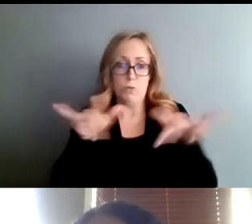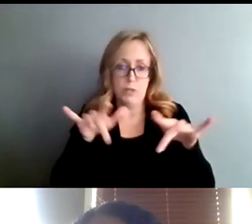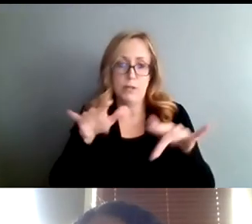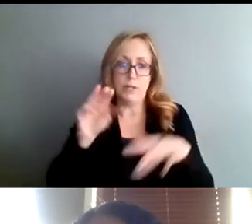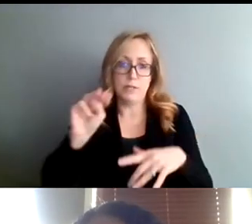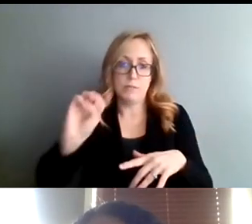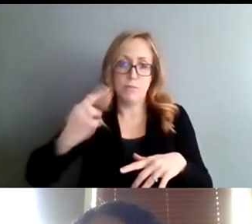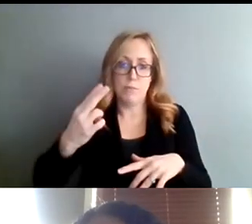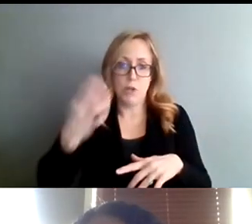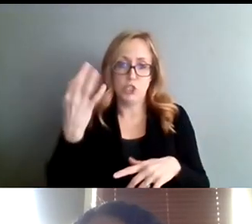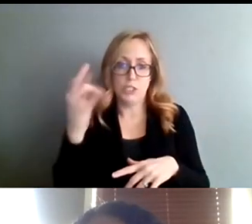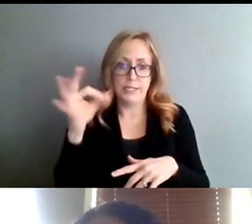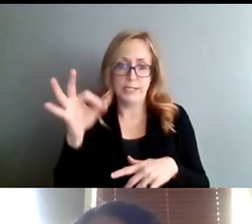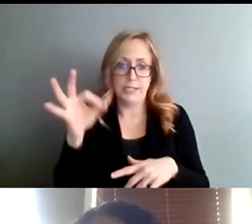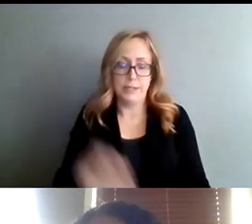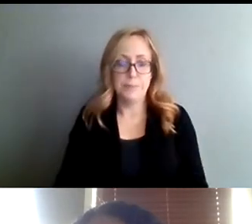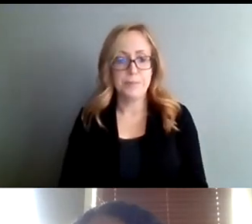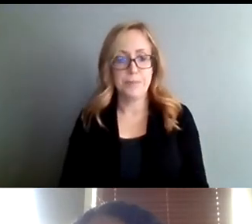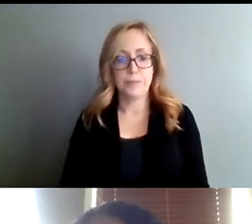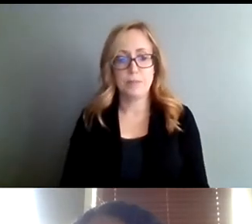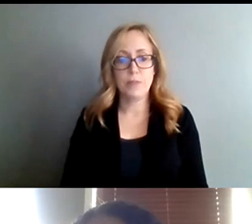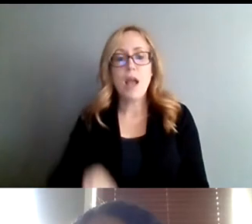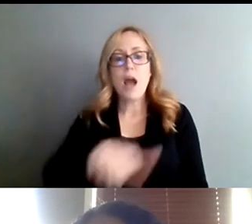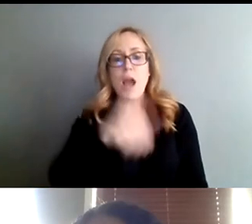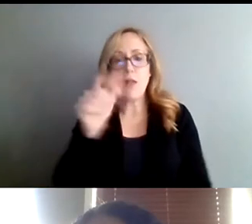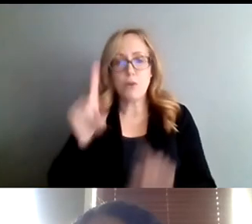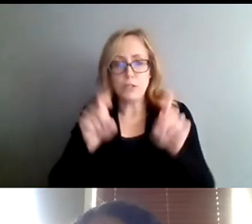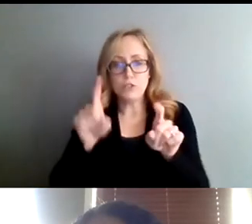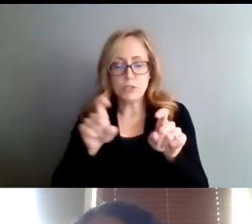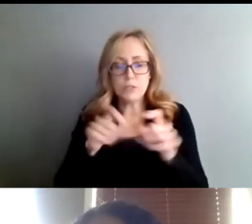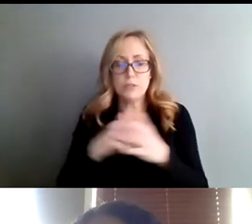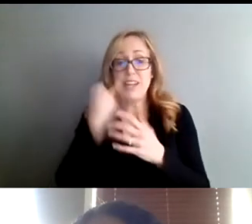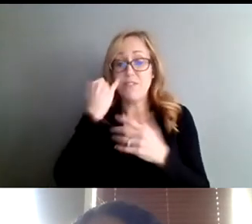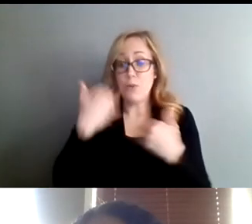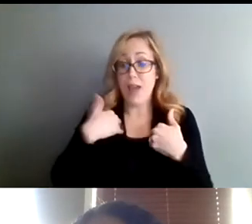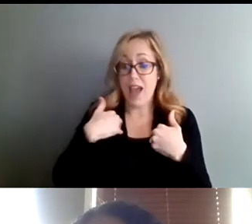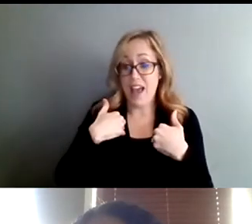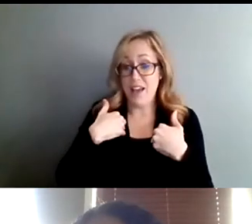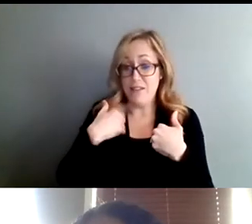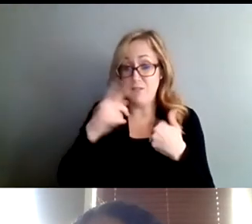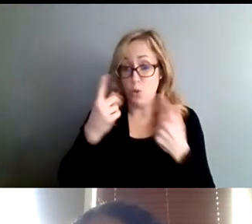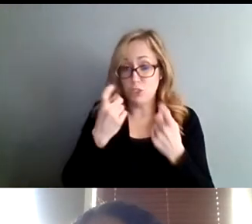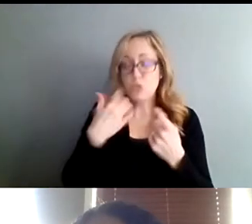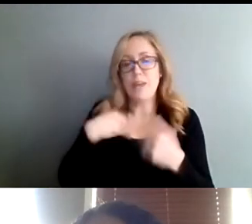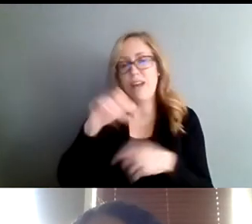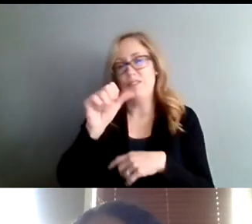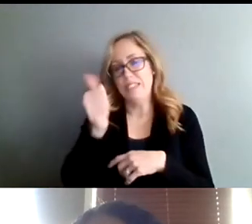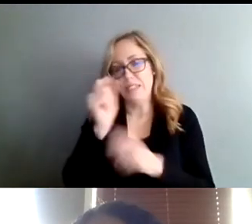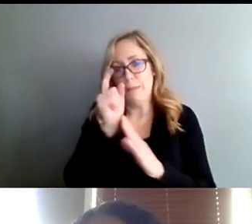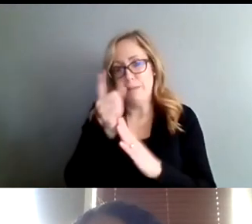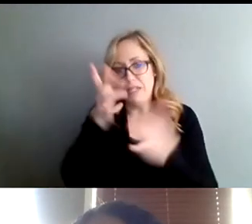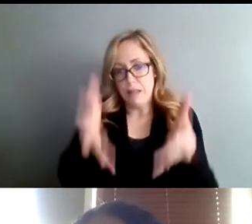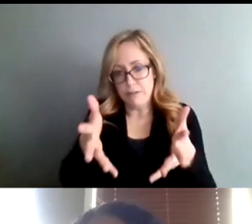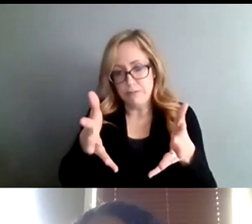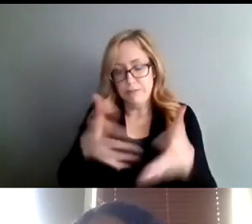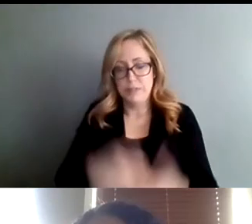Let's see, going through some other questions. If you have any other questions, we have about 10 minutes left, a little bit less.